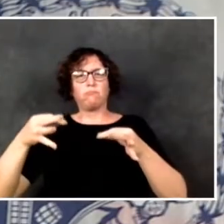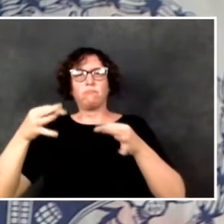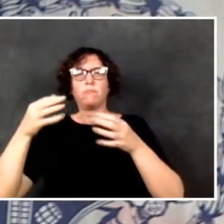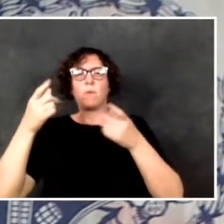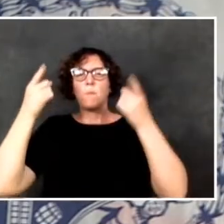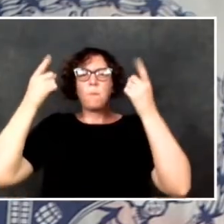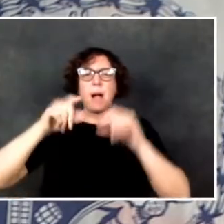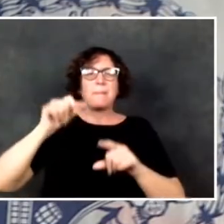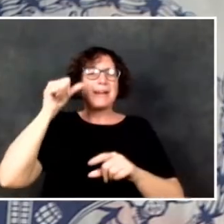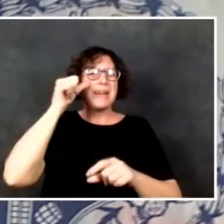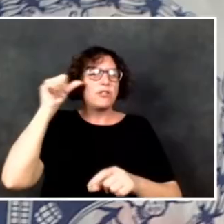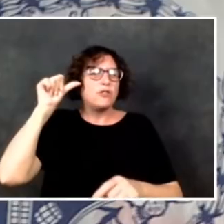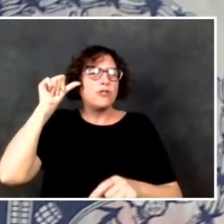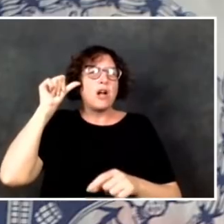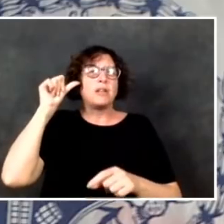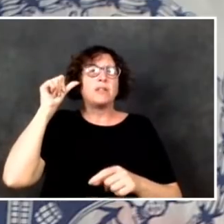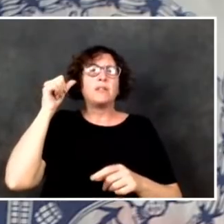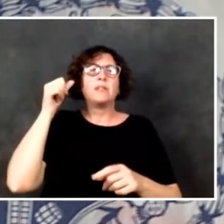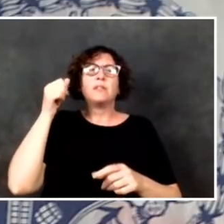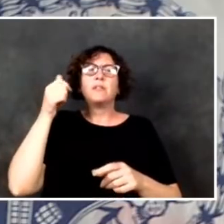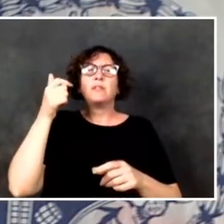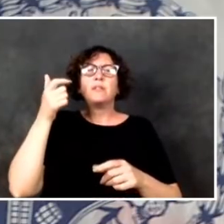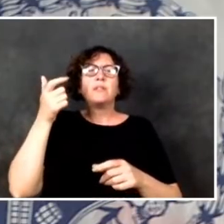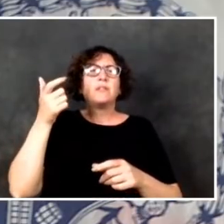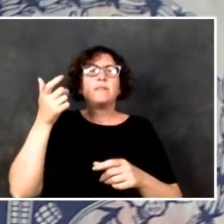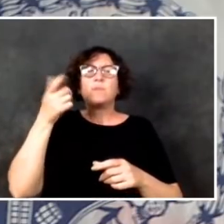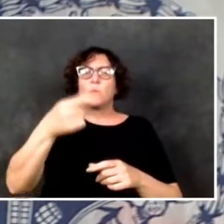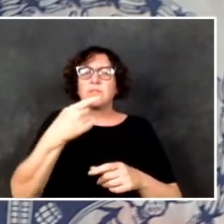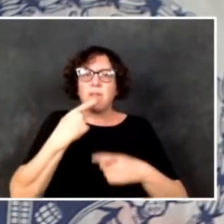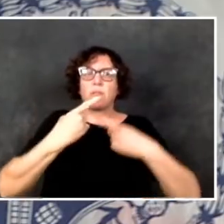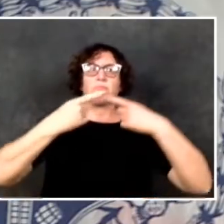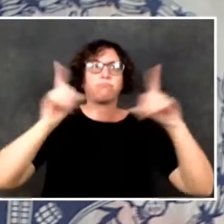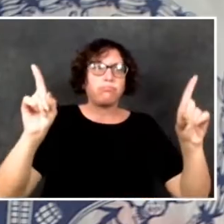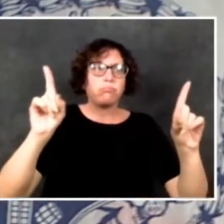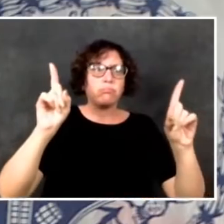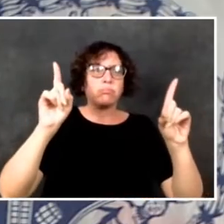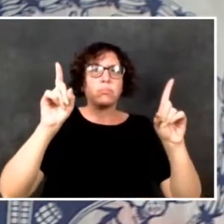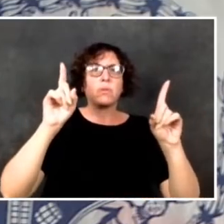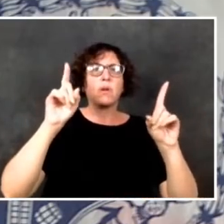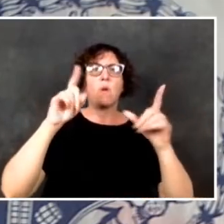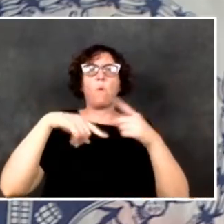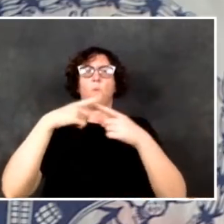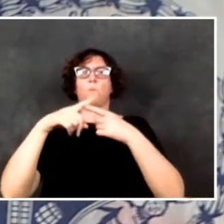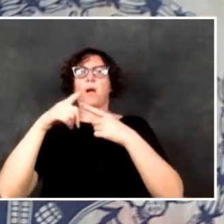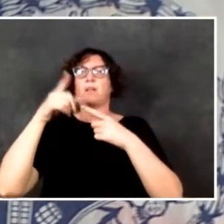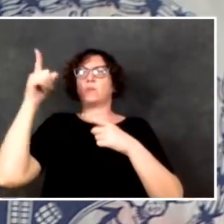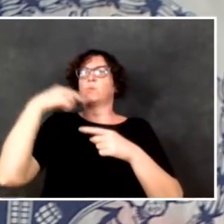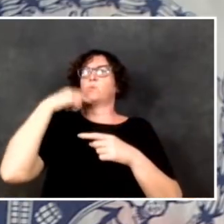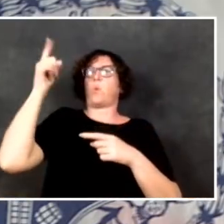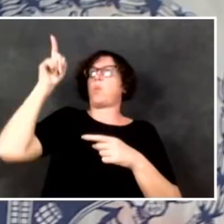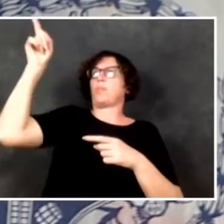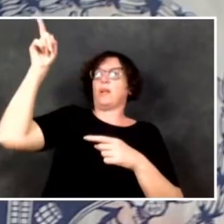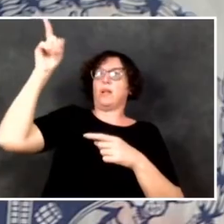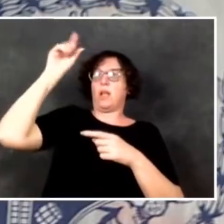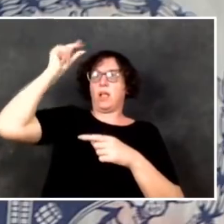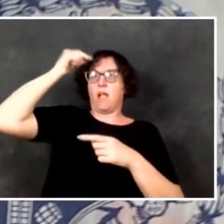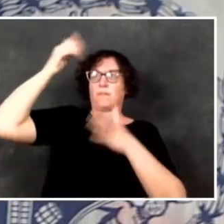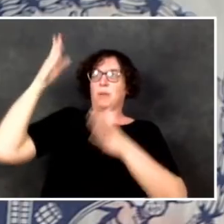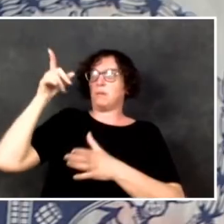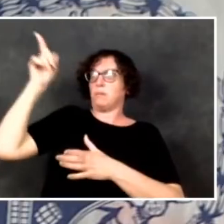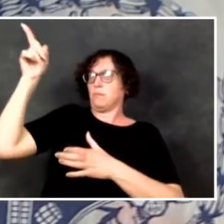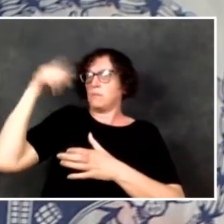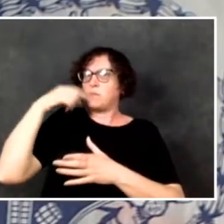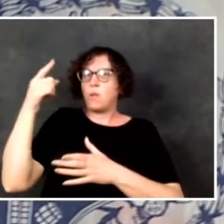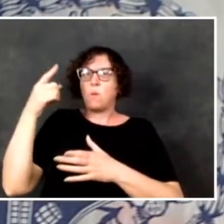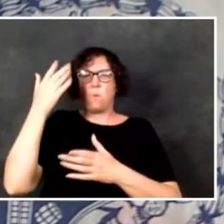notified, and also why this weekend was a holiday weekend? Was there a reason why this was announced yesterday as opposed to maybe Monday? Thank you.